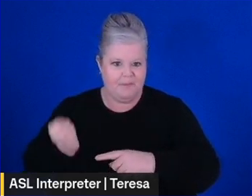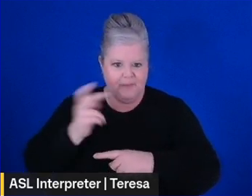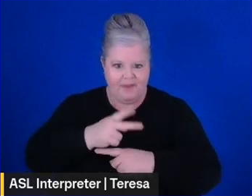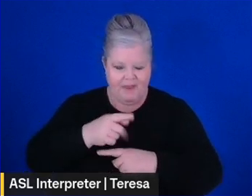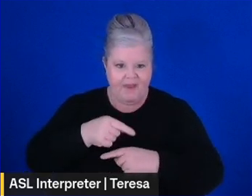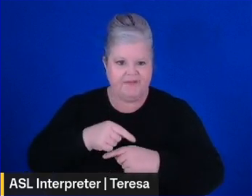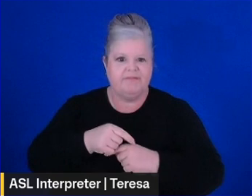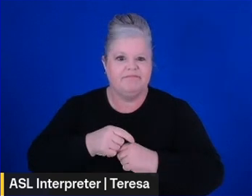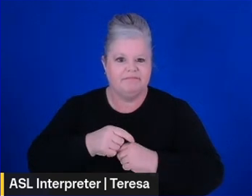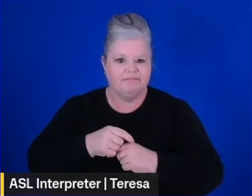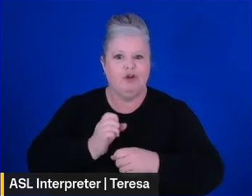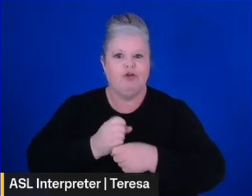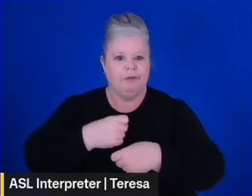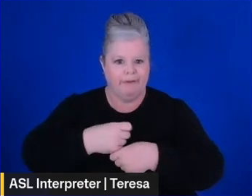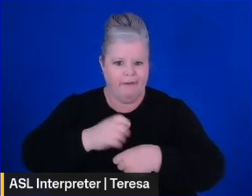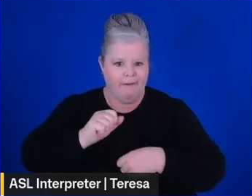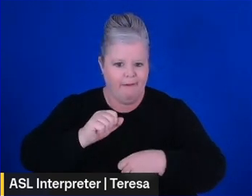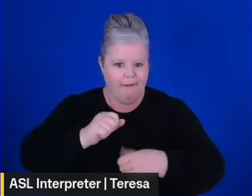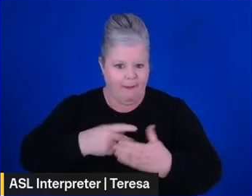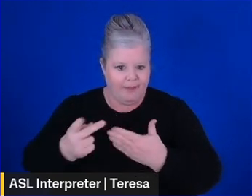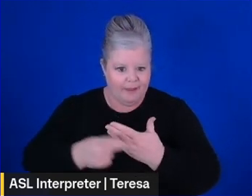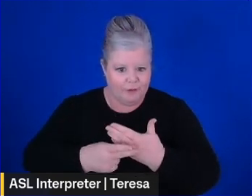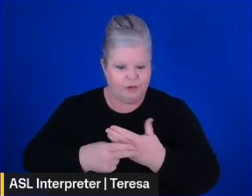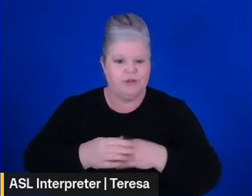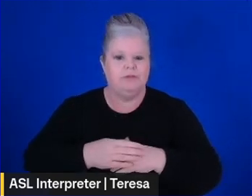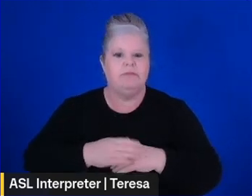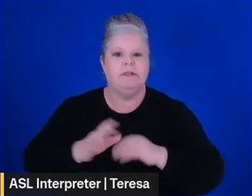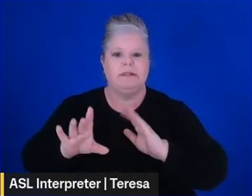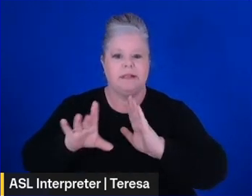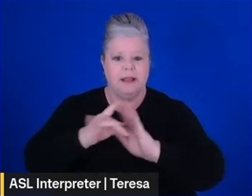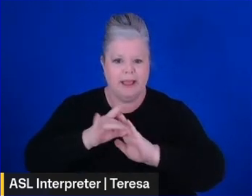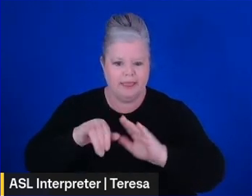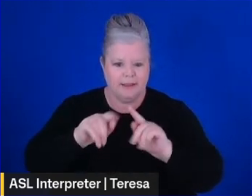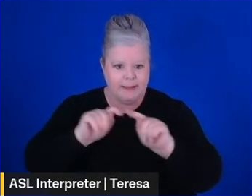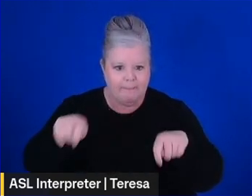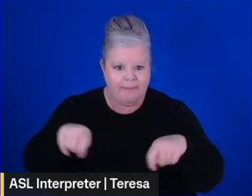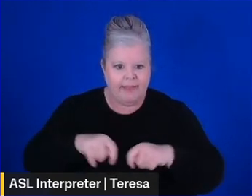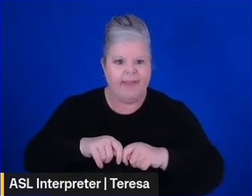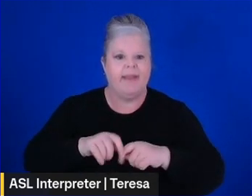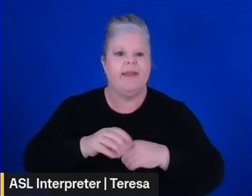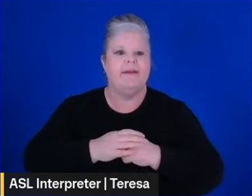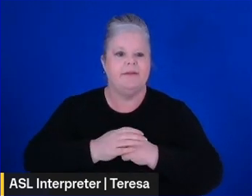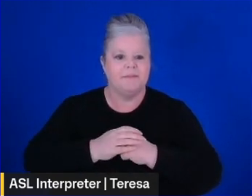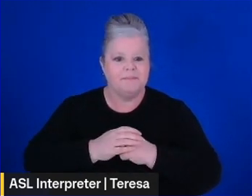an application, select the template. So